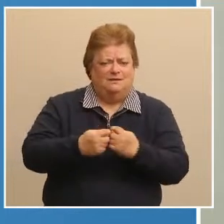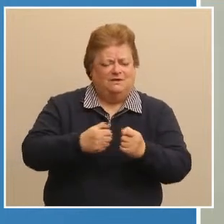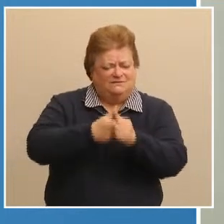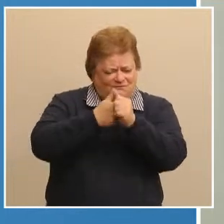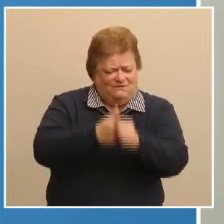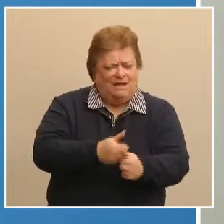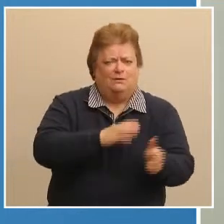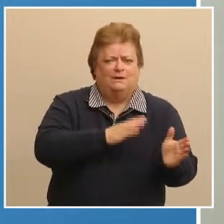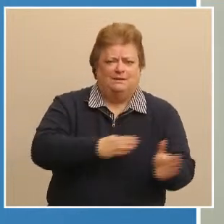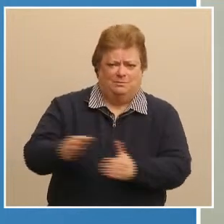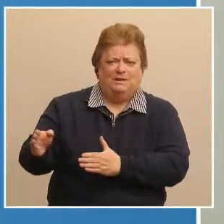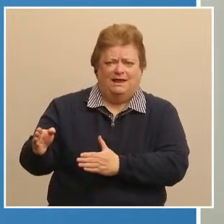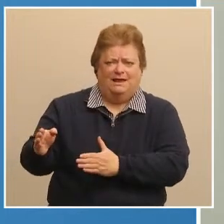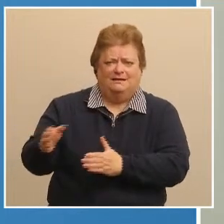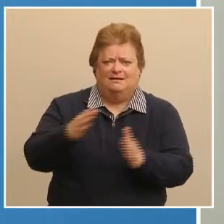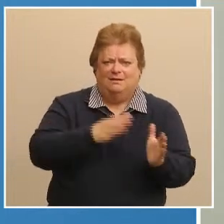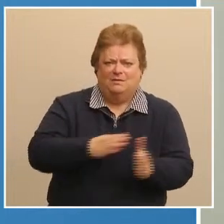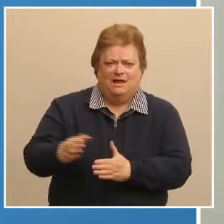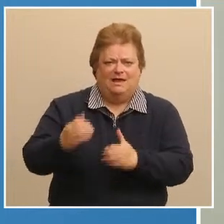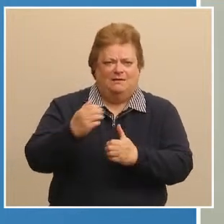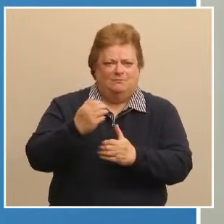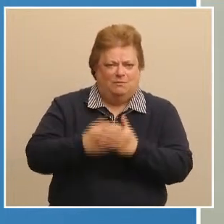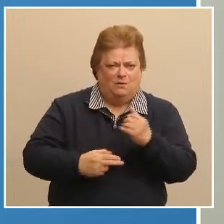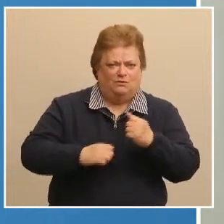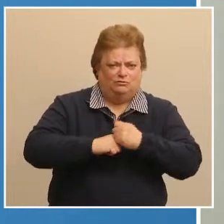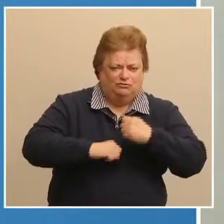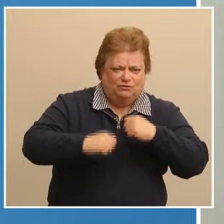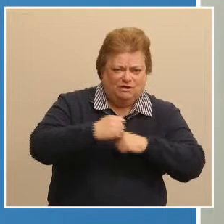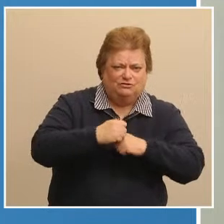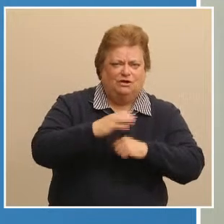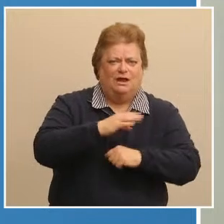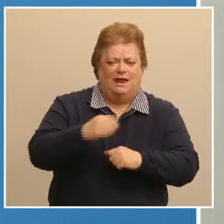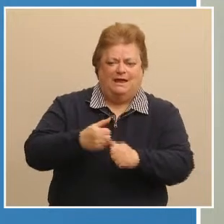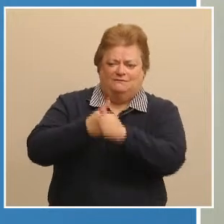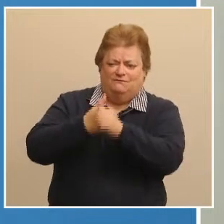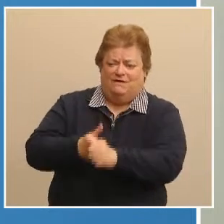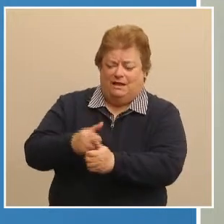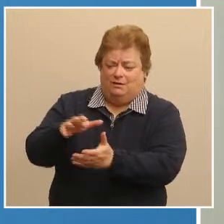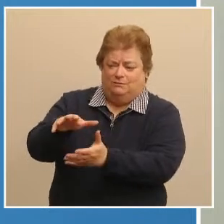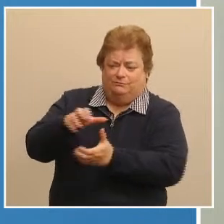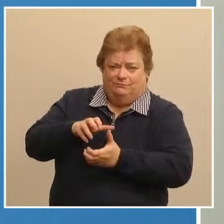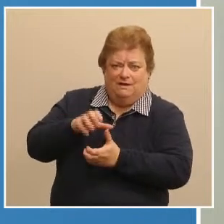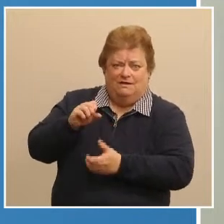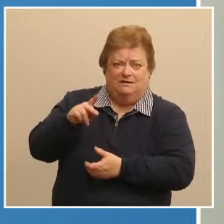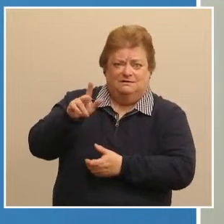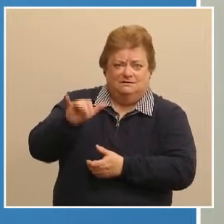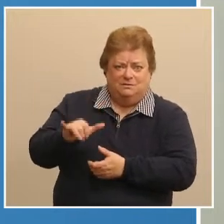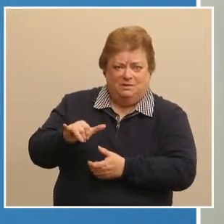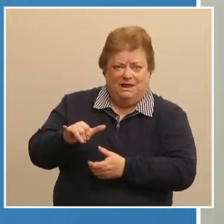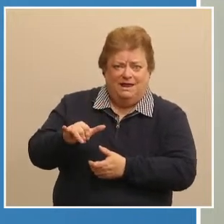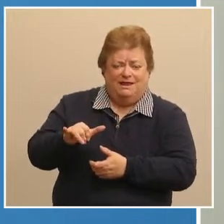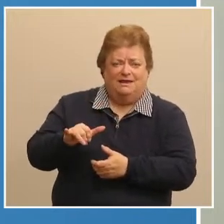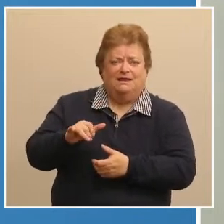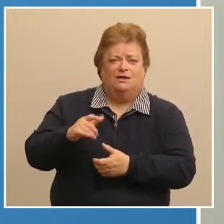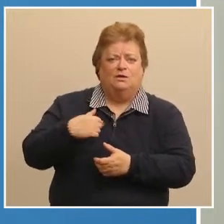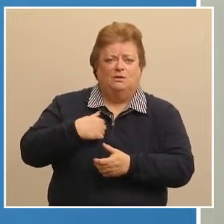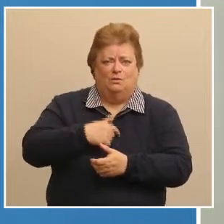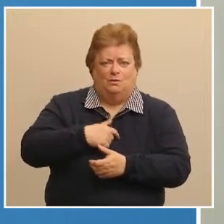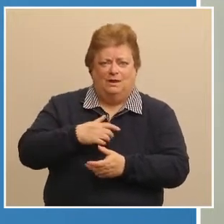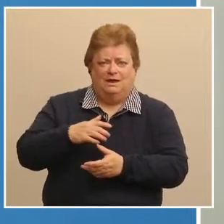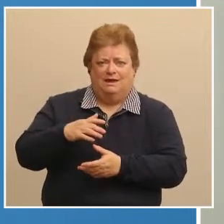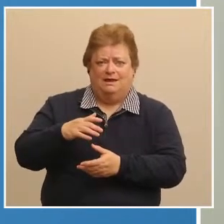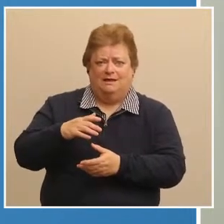plan that is both structured and supply-driven. The prioritized phasing of vaccinations we are